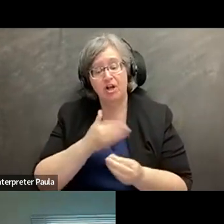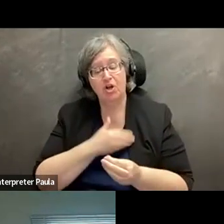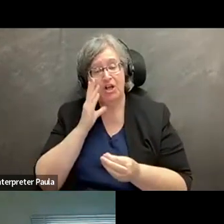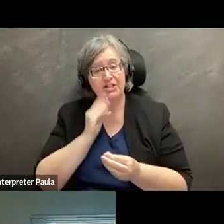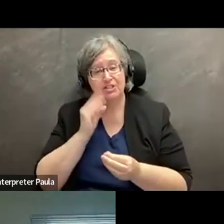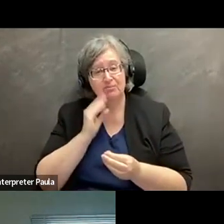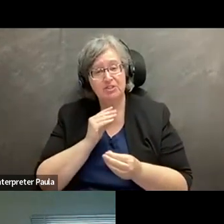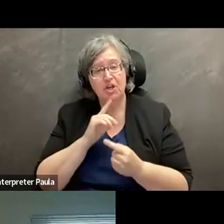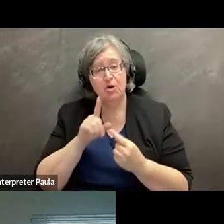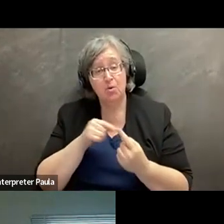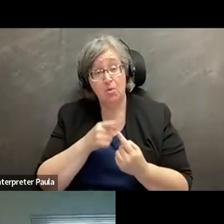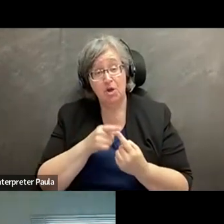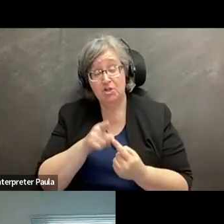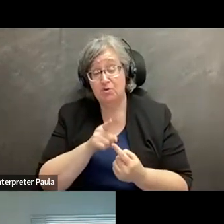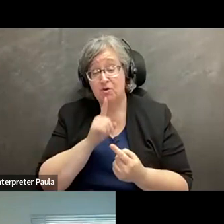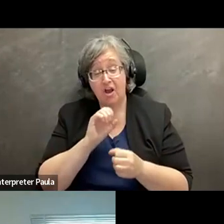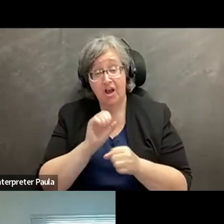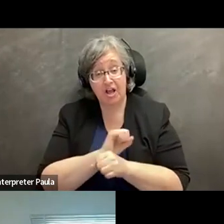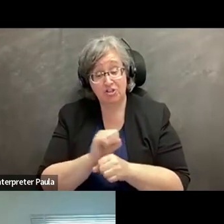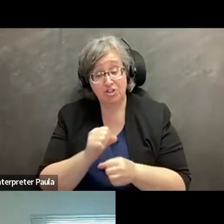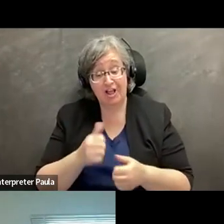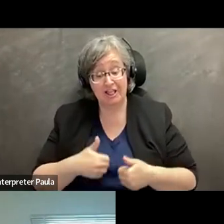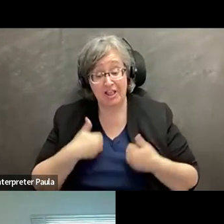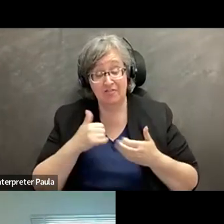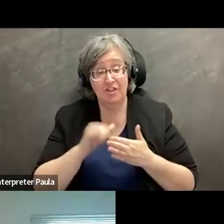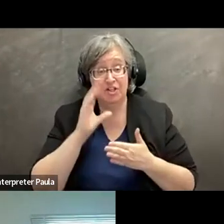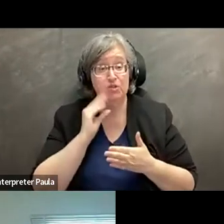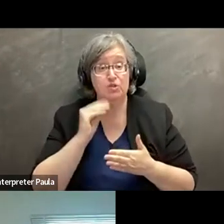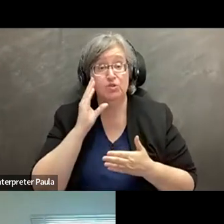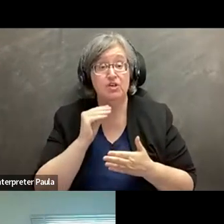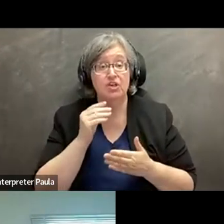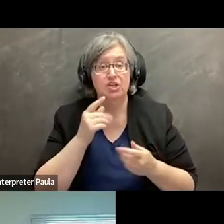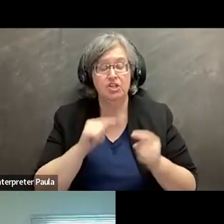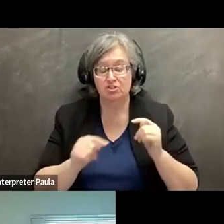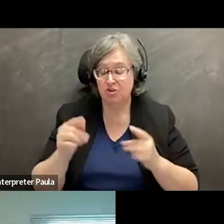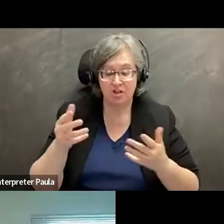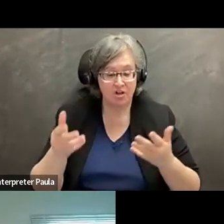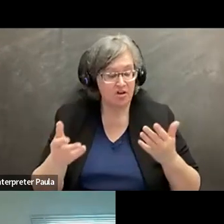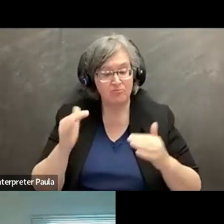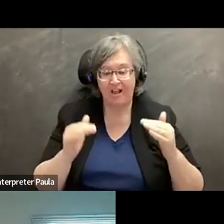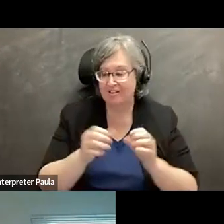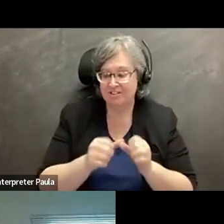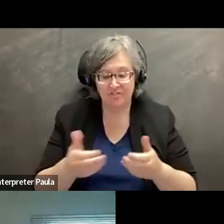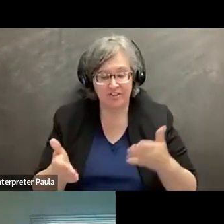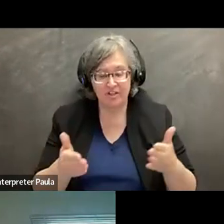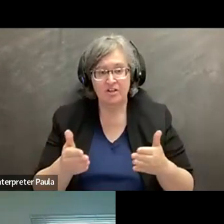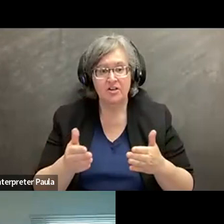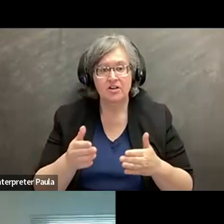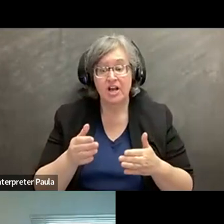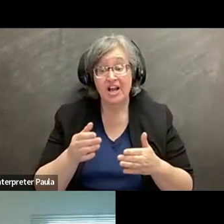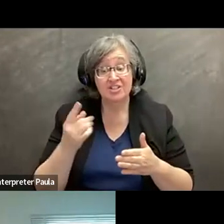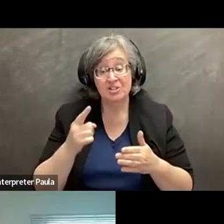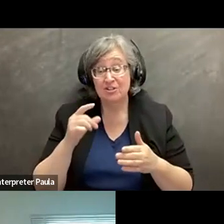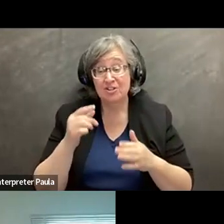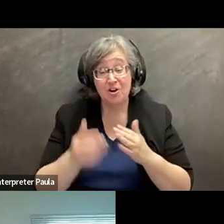experiences, but when you are actually living the experience and trying to juggle all of that and almost being killed in the